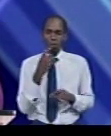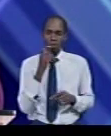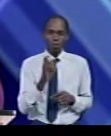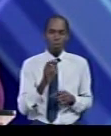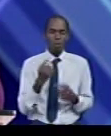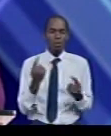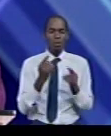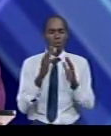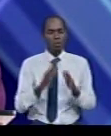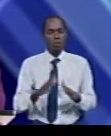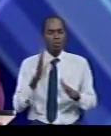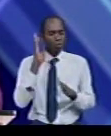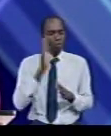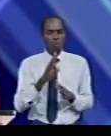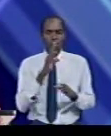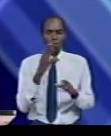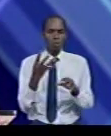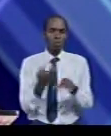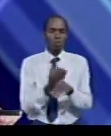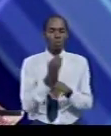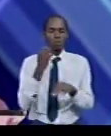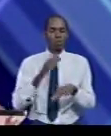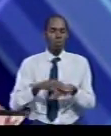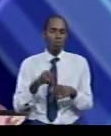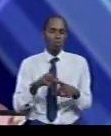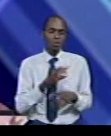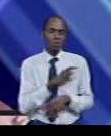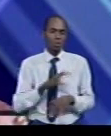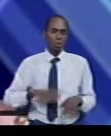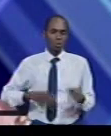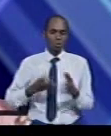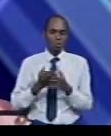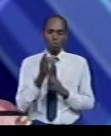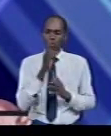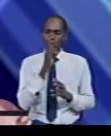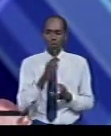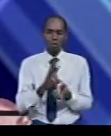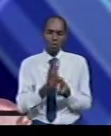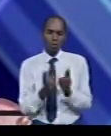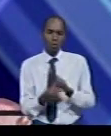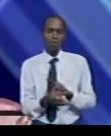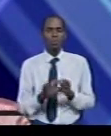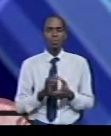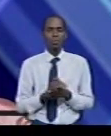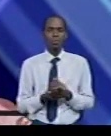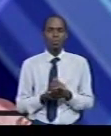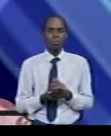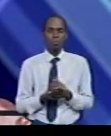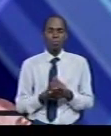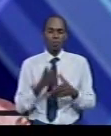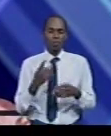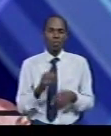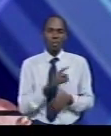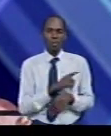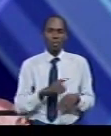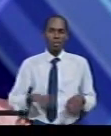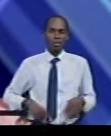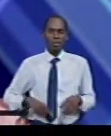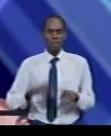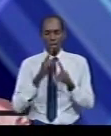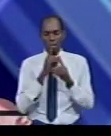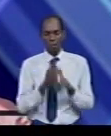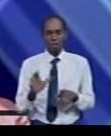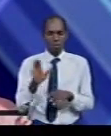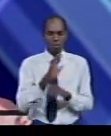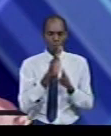turned to Christ through genuine repentance and faith in Jesus. The Lord answers your